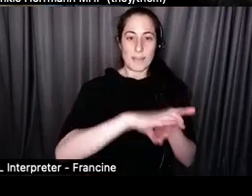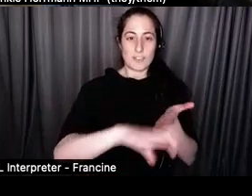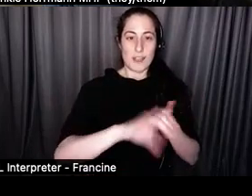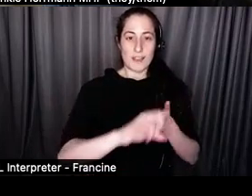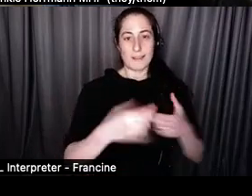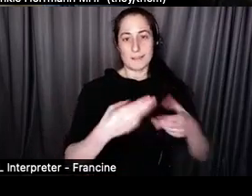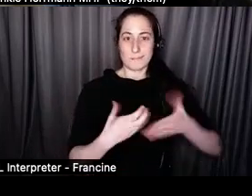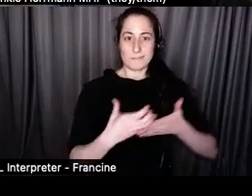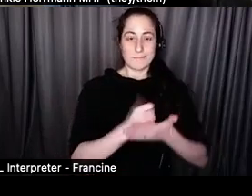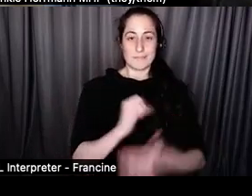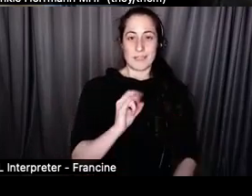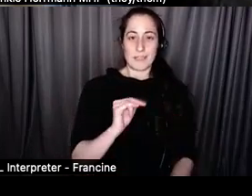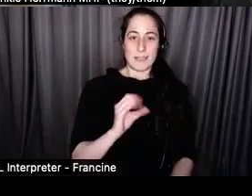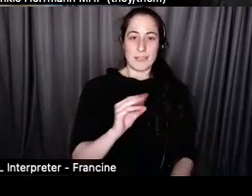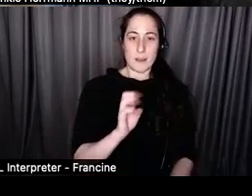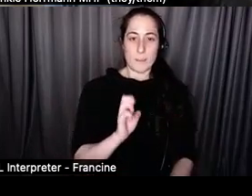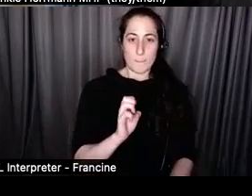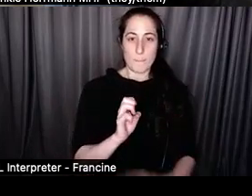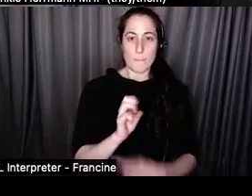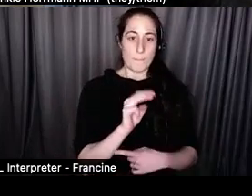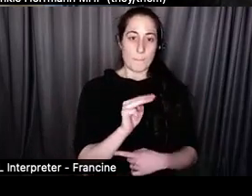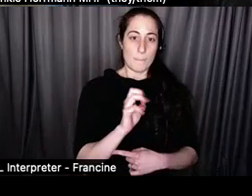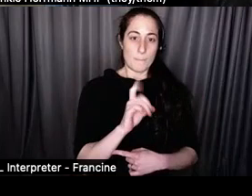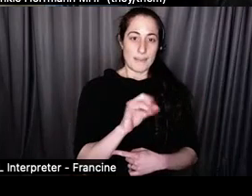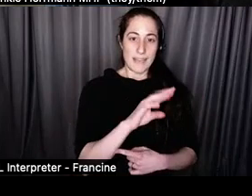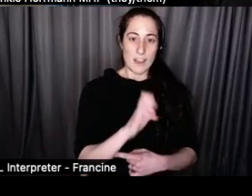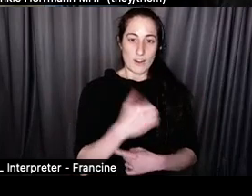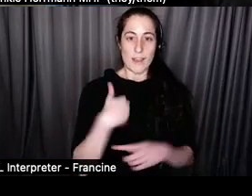income. Medicare has more limited